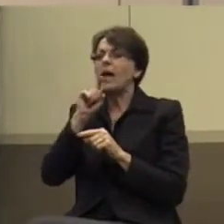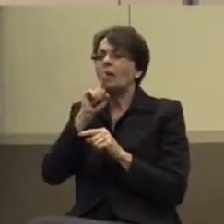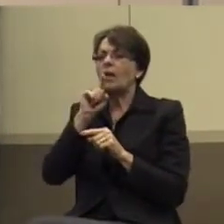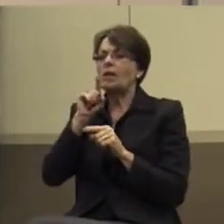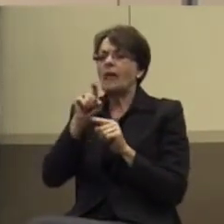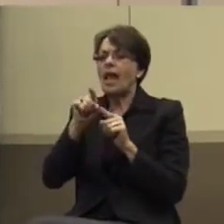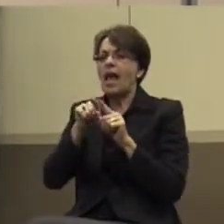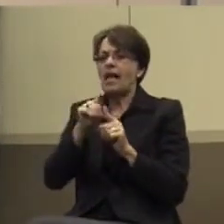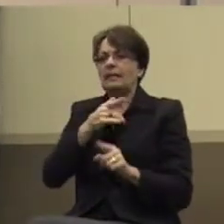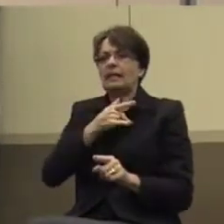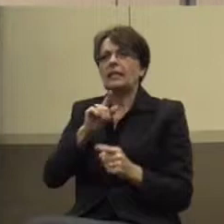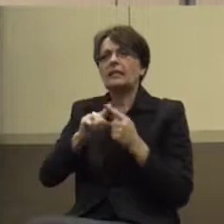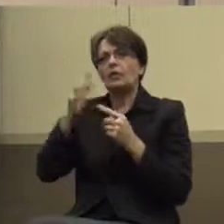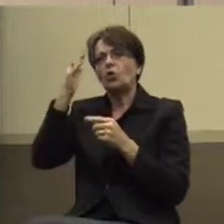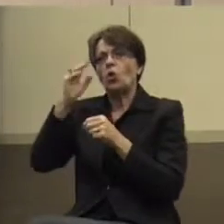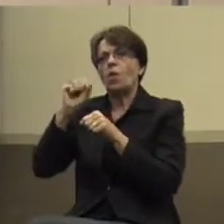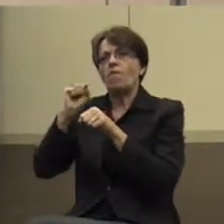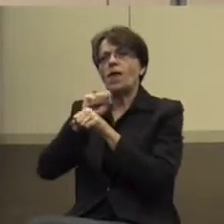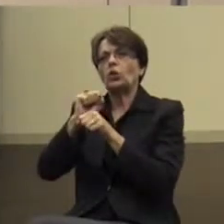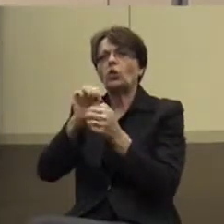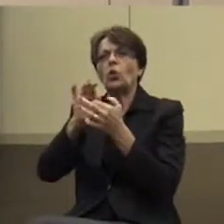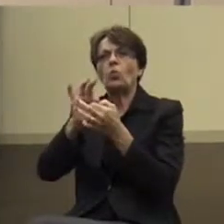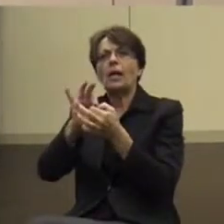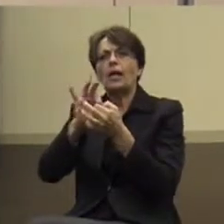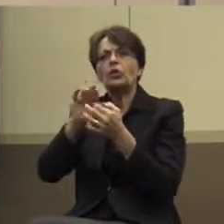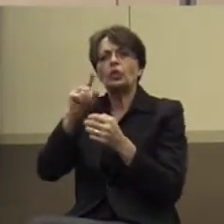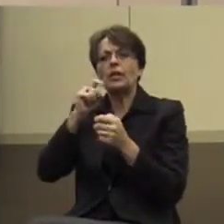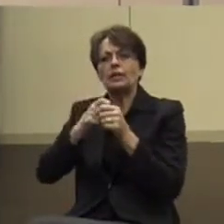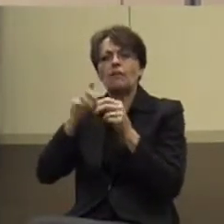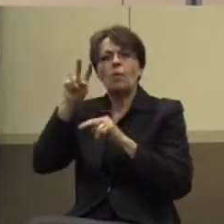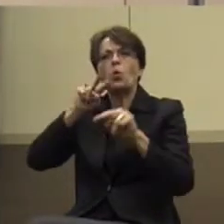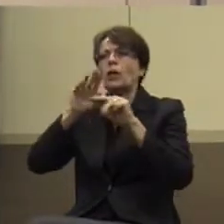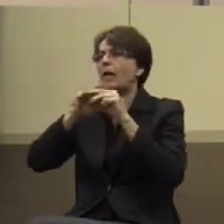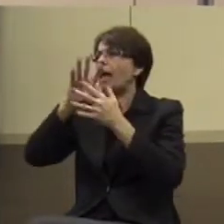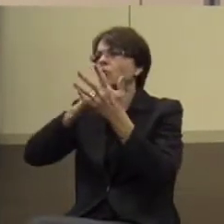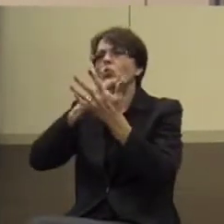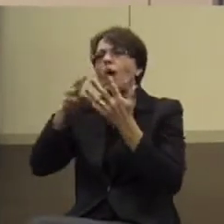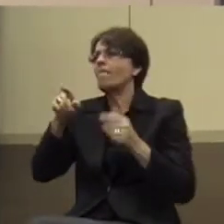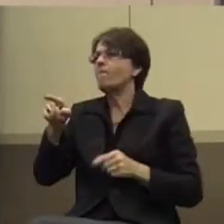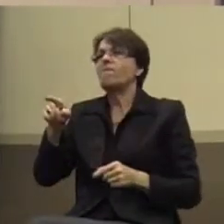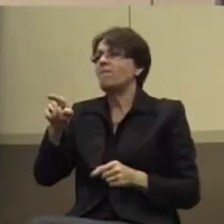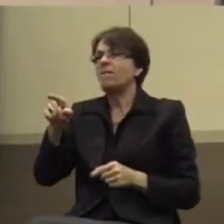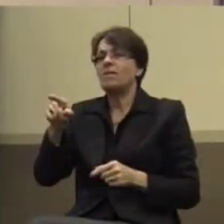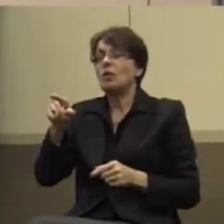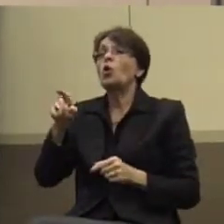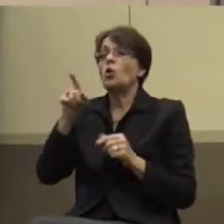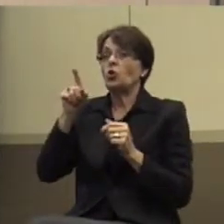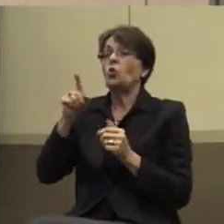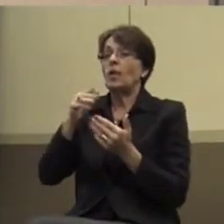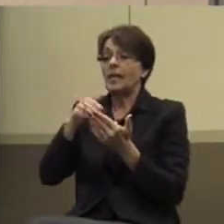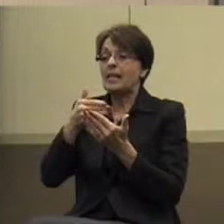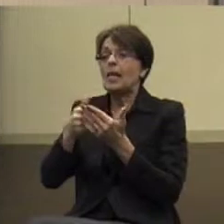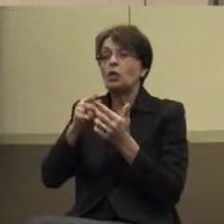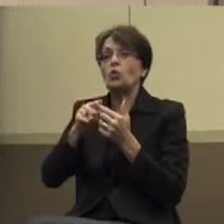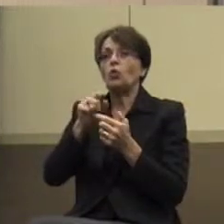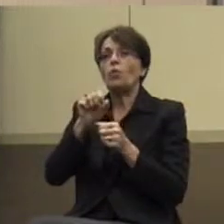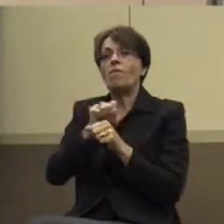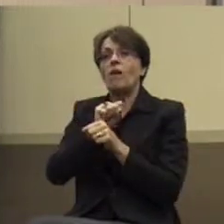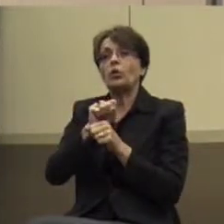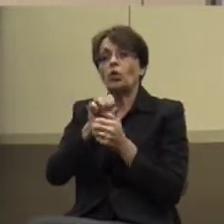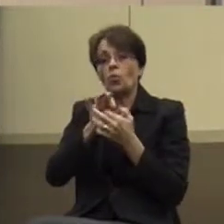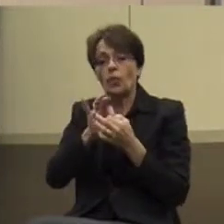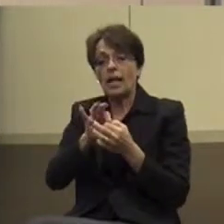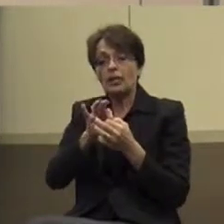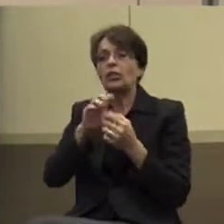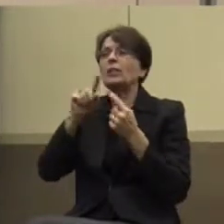the functional relations just from looking at the graph itself. You know what I mean? You can get to that functional relations when then you go into the